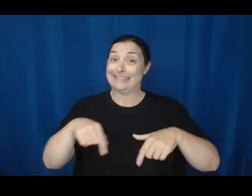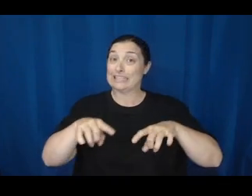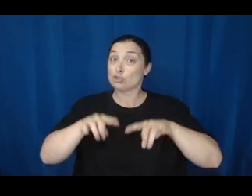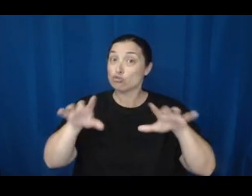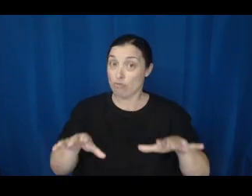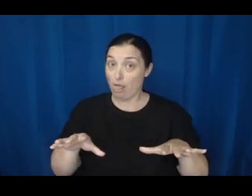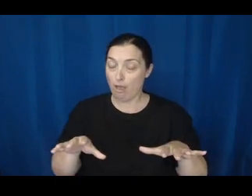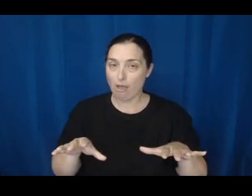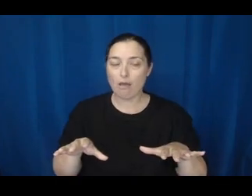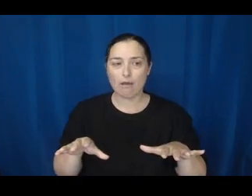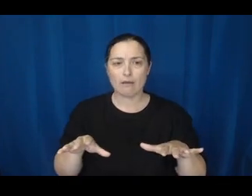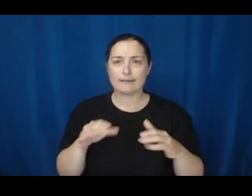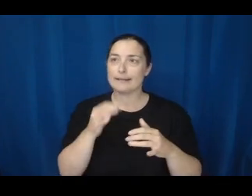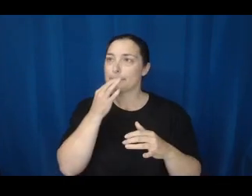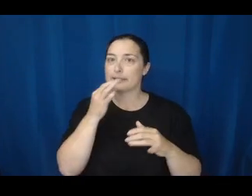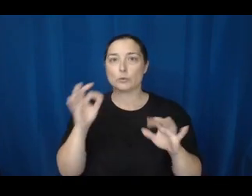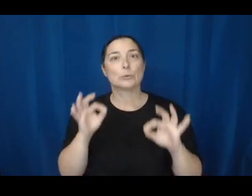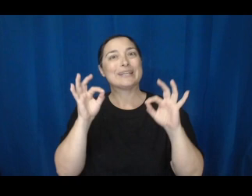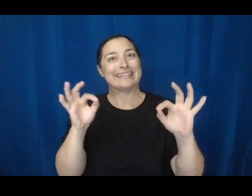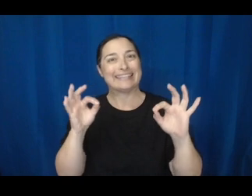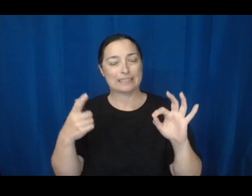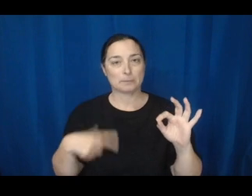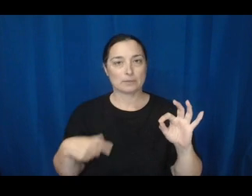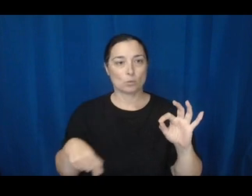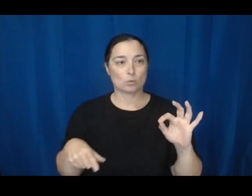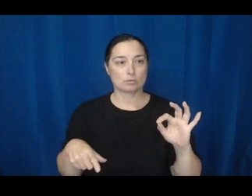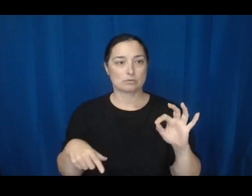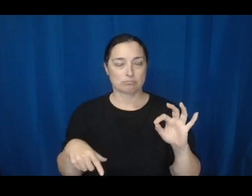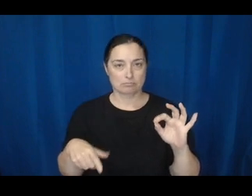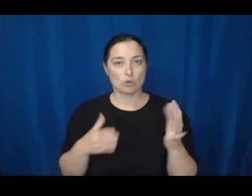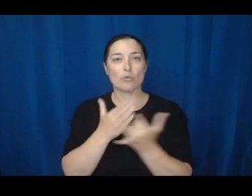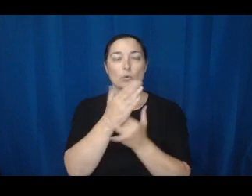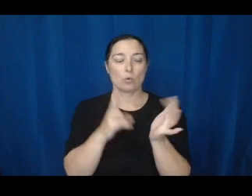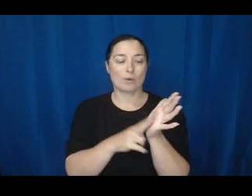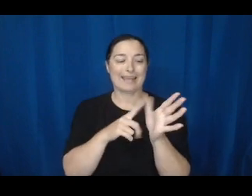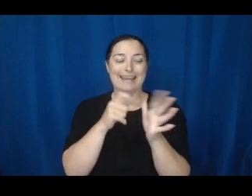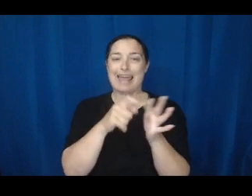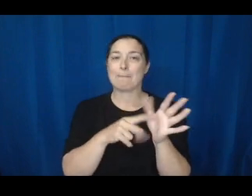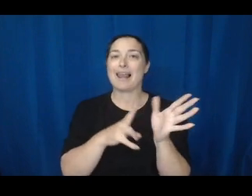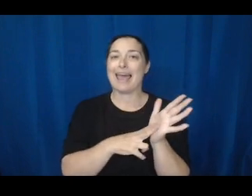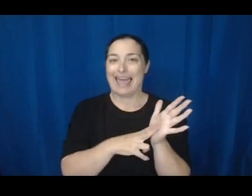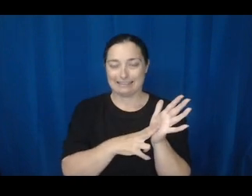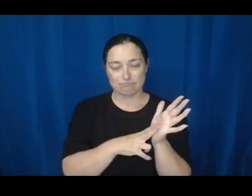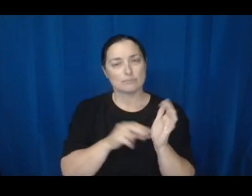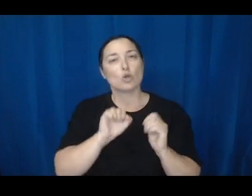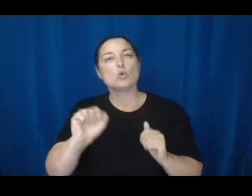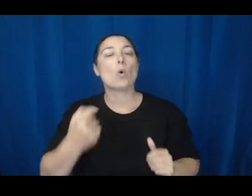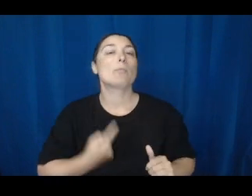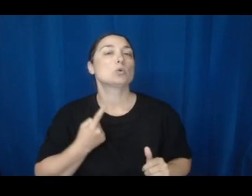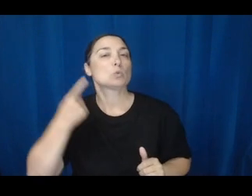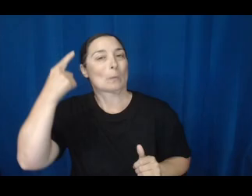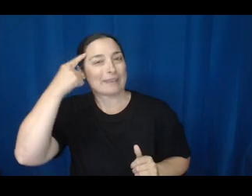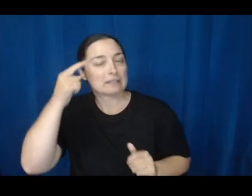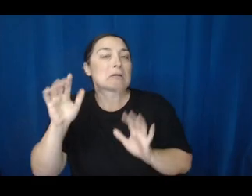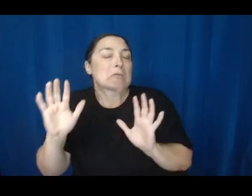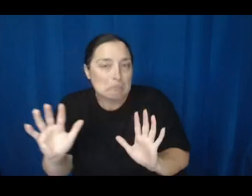we are in a unique situation that we have this systematic data through NAPLAN, whatever you think about NAPLAN, but this is the statistics that we can have